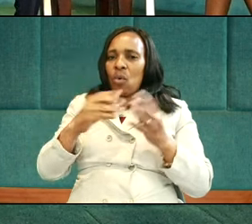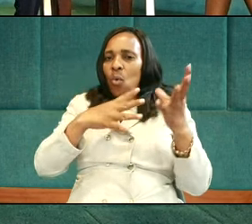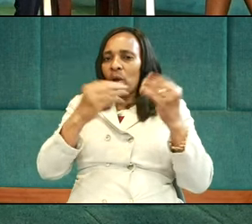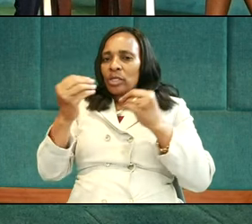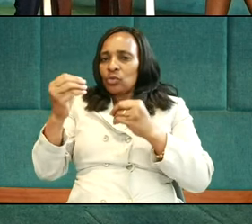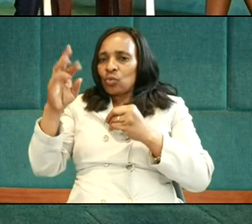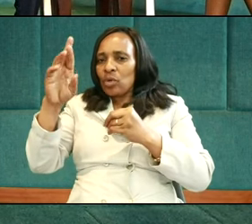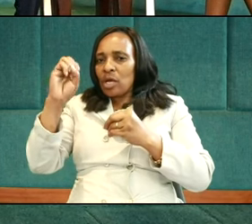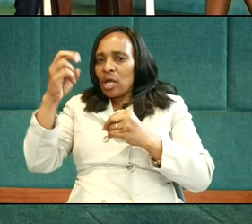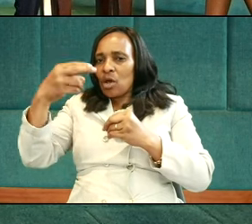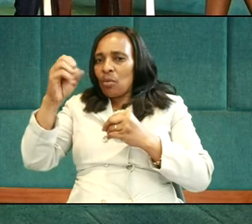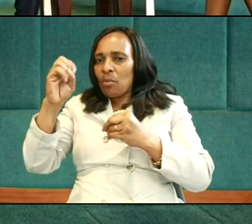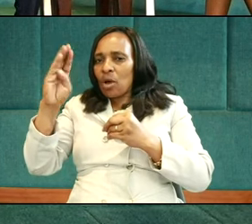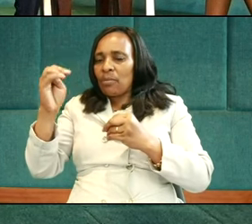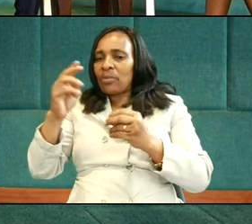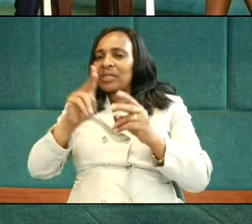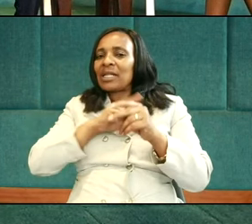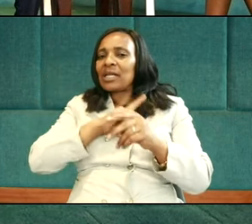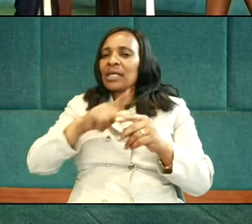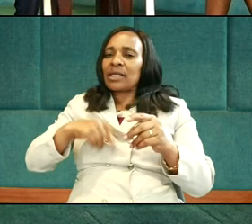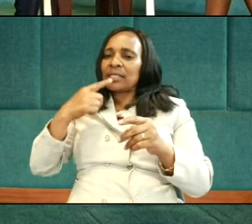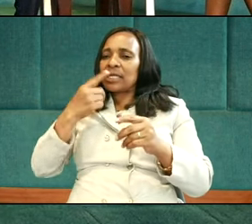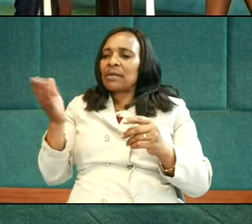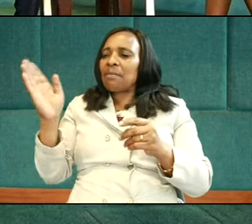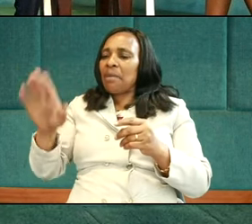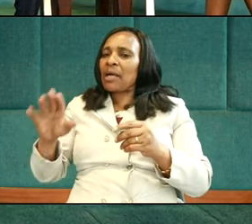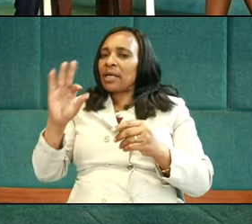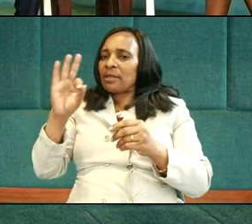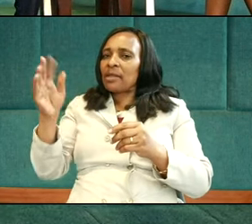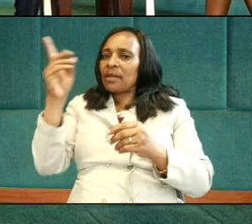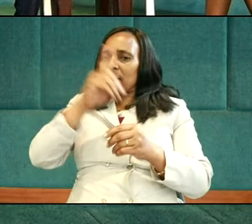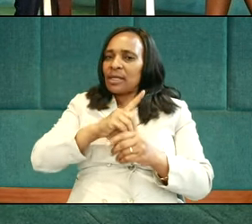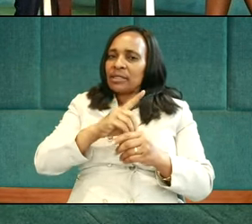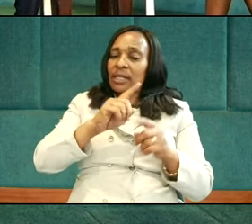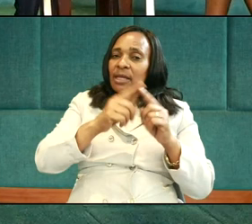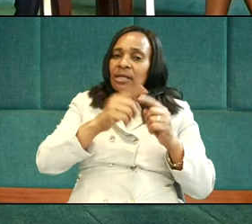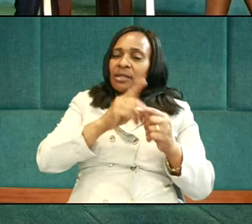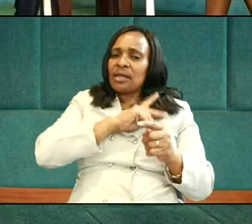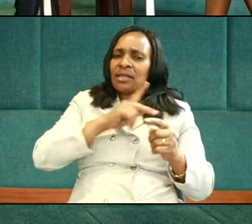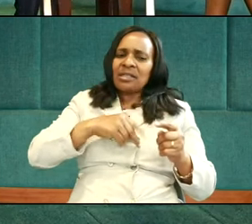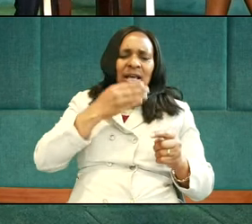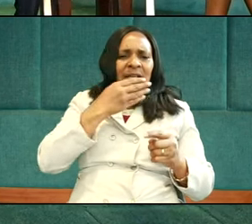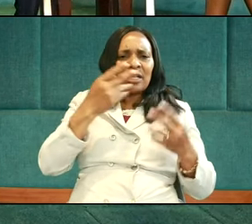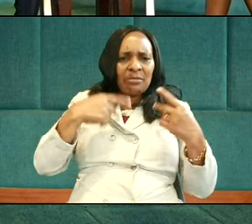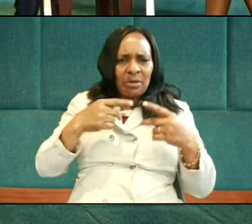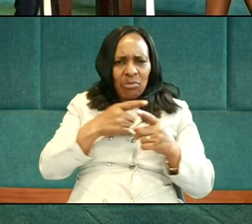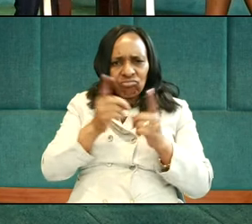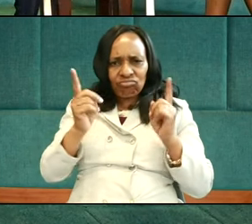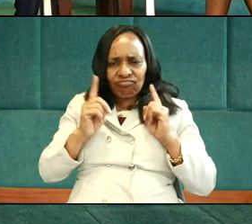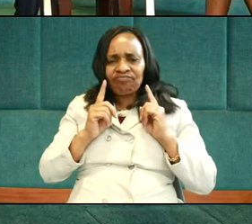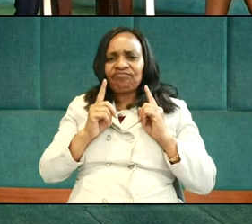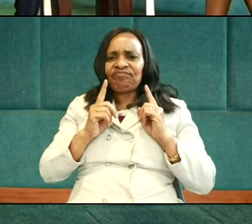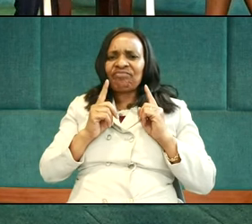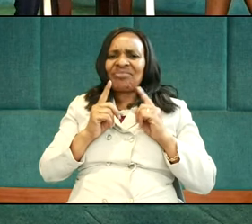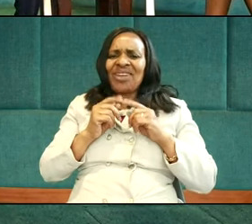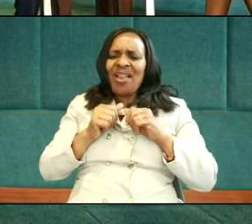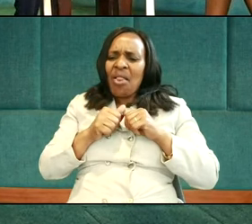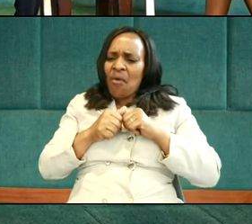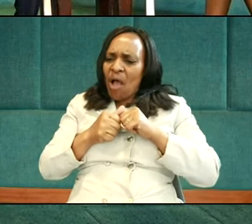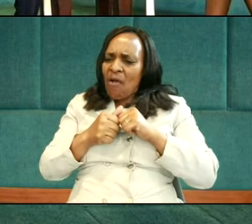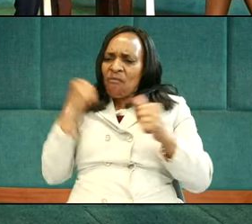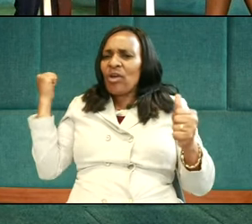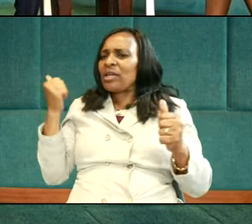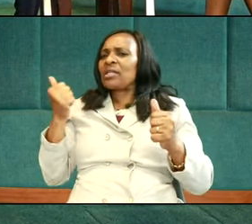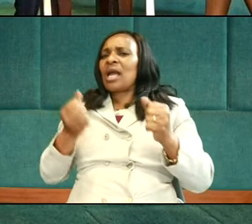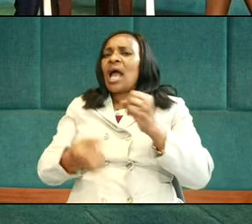had said, "Come back to me in 3 days." The king answered the people harshly, rejecting the